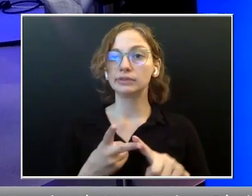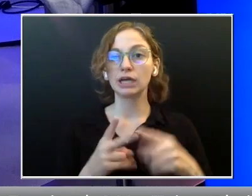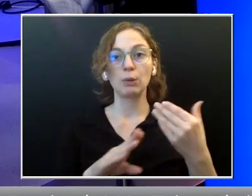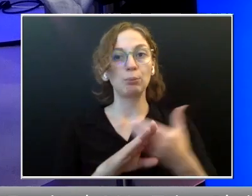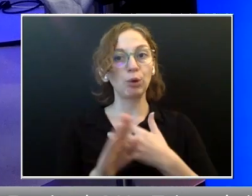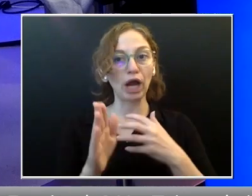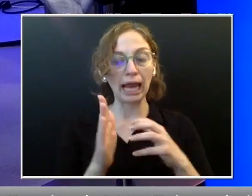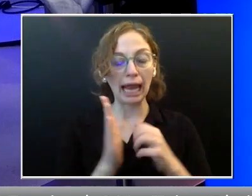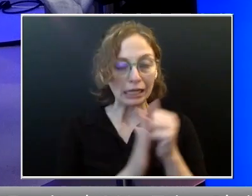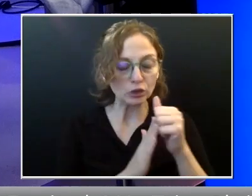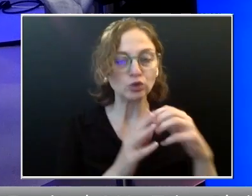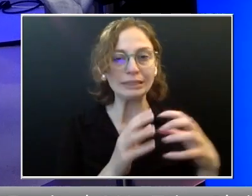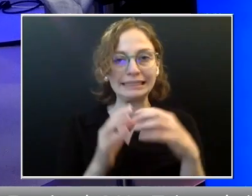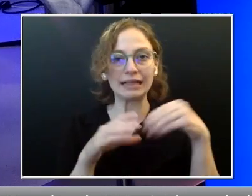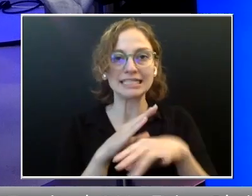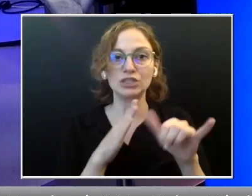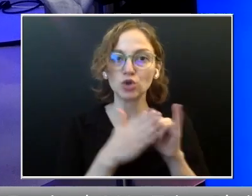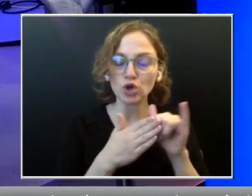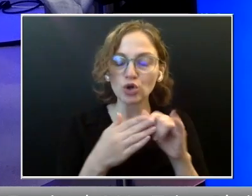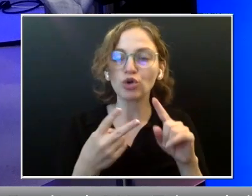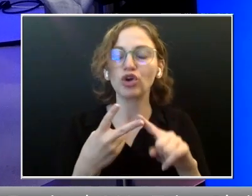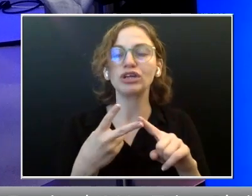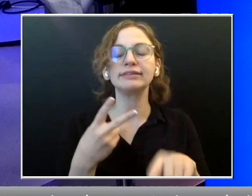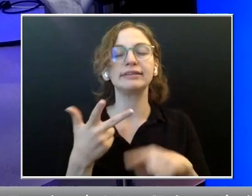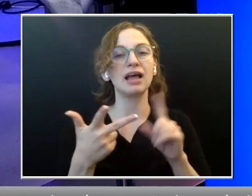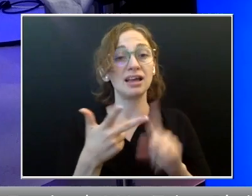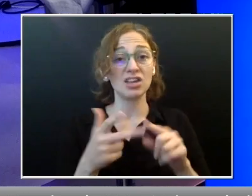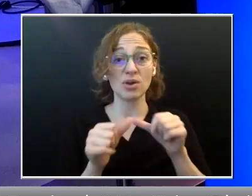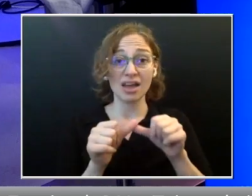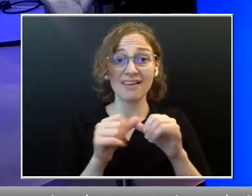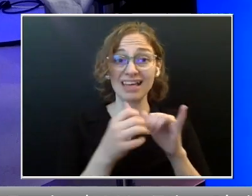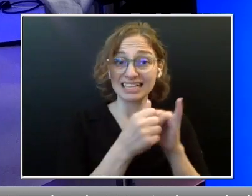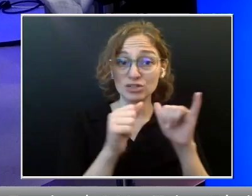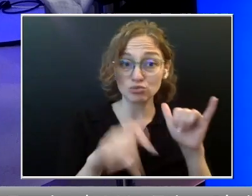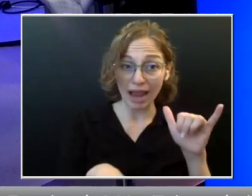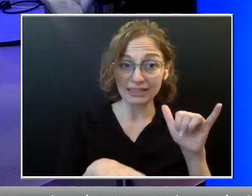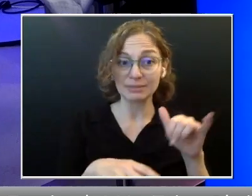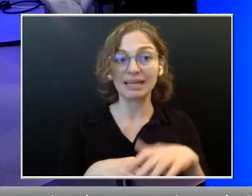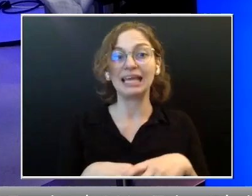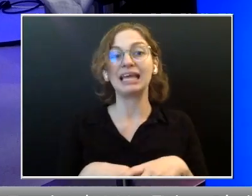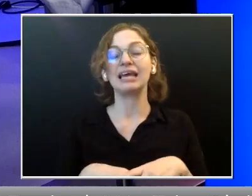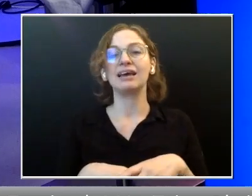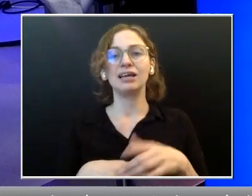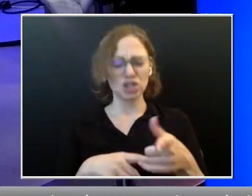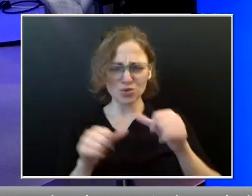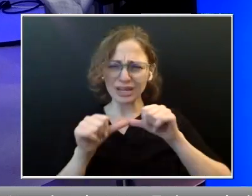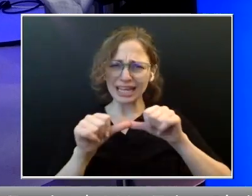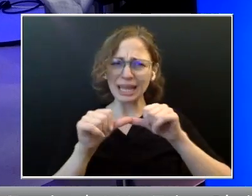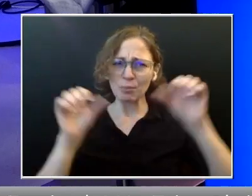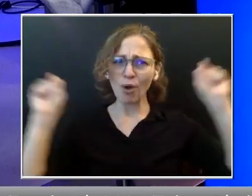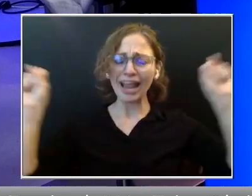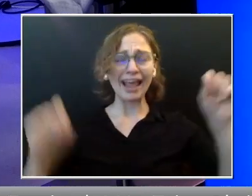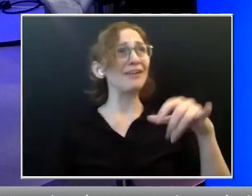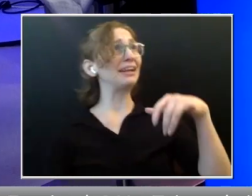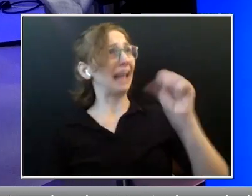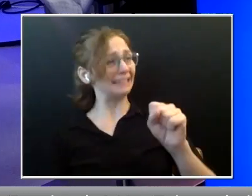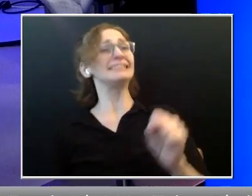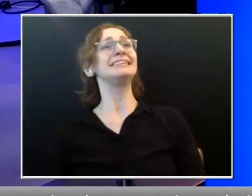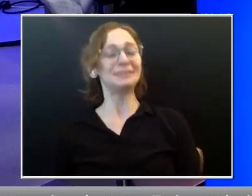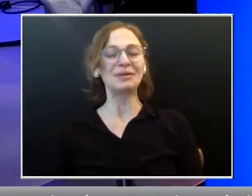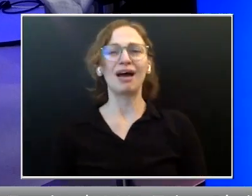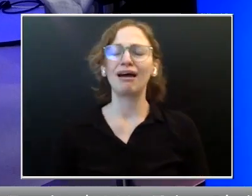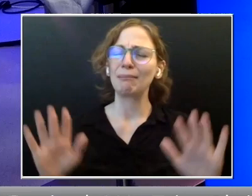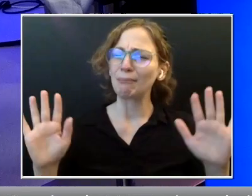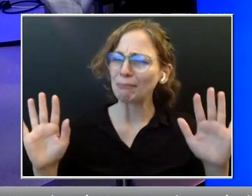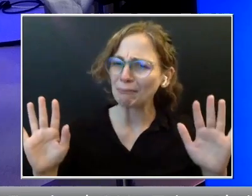hysterectomy. Did you keep working out through all of that? I did. I did. Well, define working out, because a lot of people don't like to